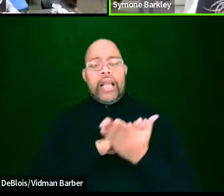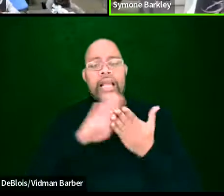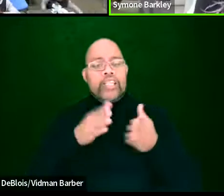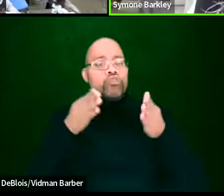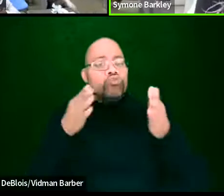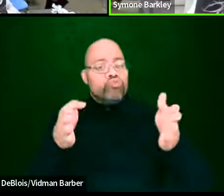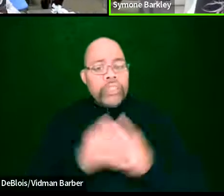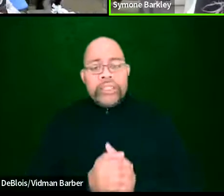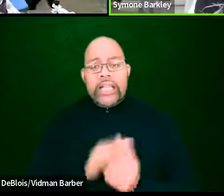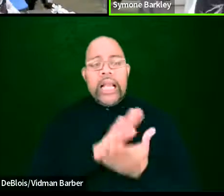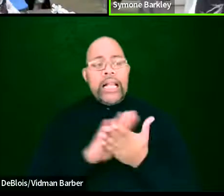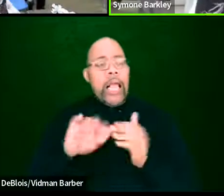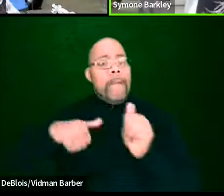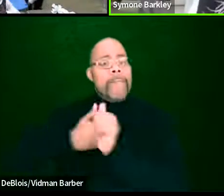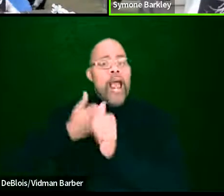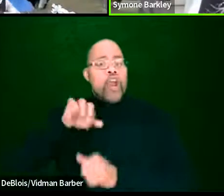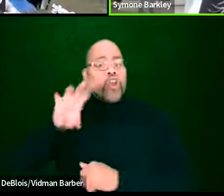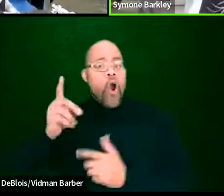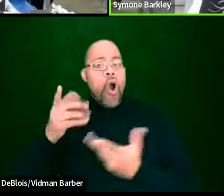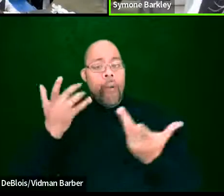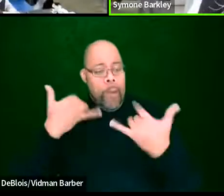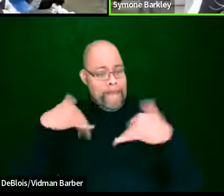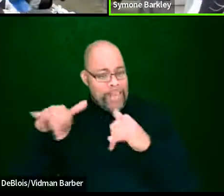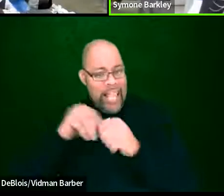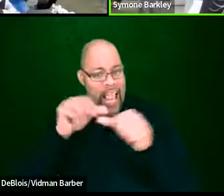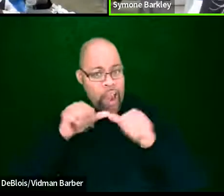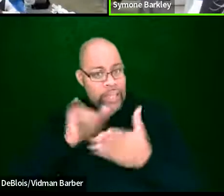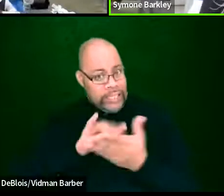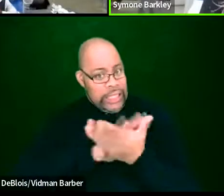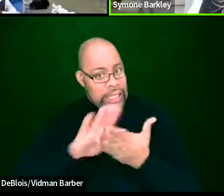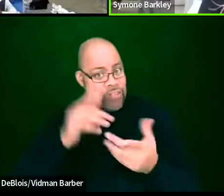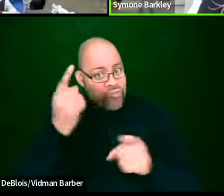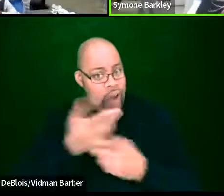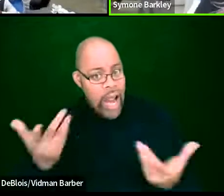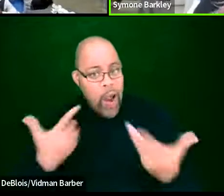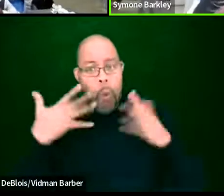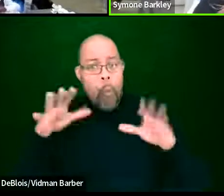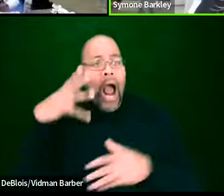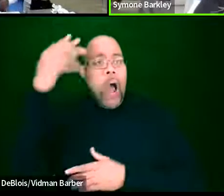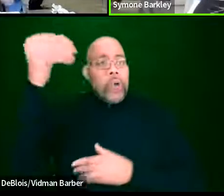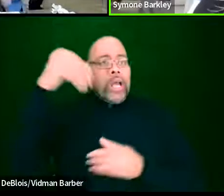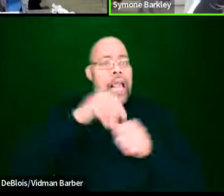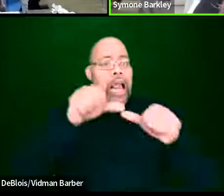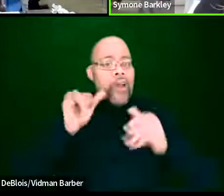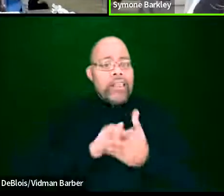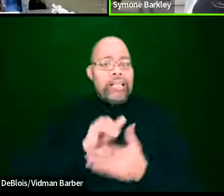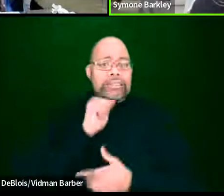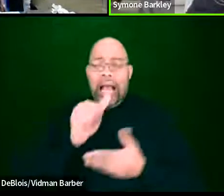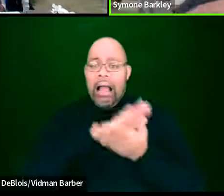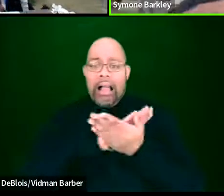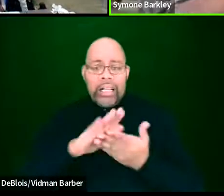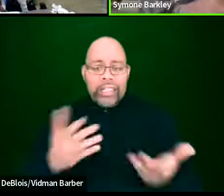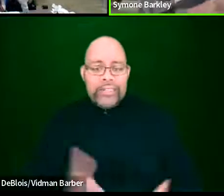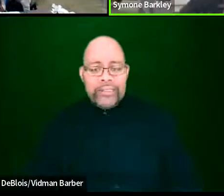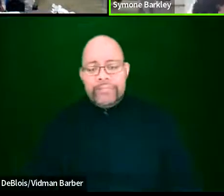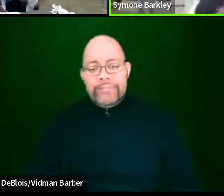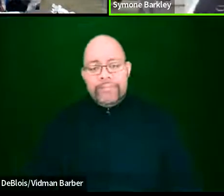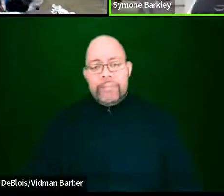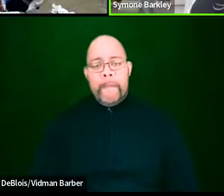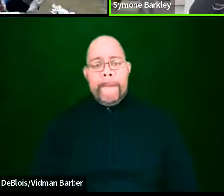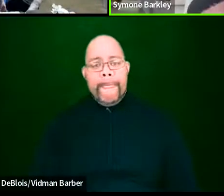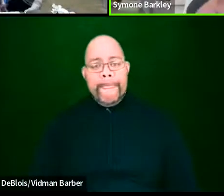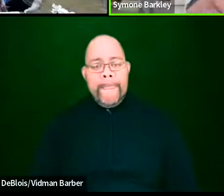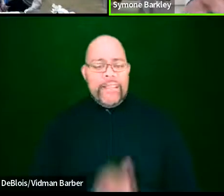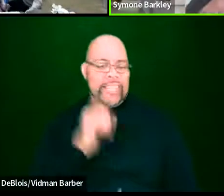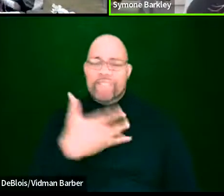streets and our clean backyards, because you want to play in an area that's clean. You don't want to be outside in an area that's not clean. Doesn't